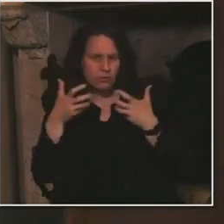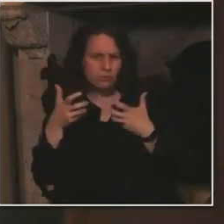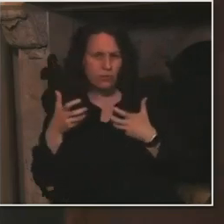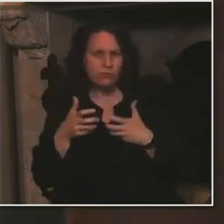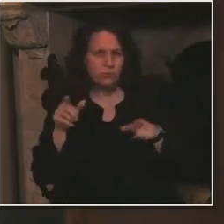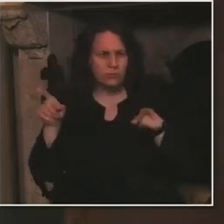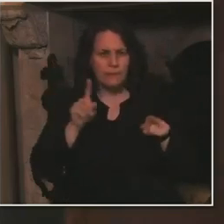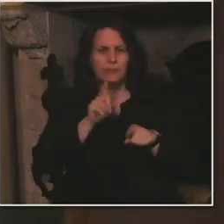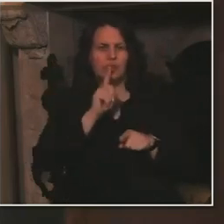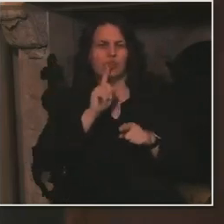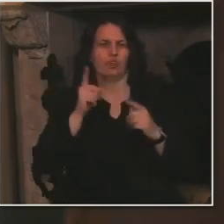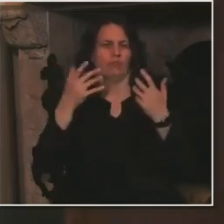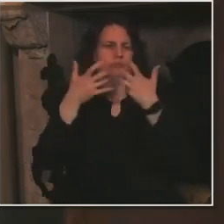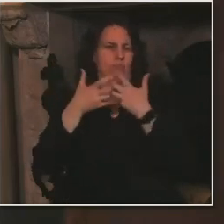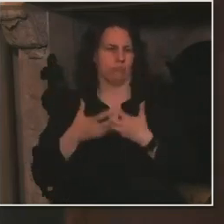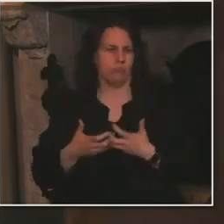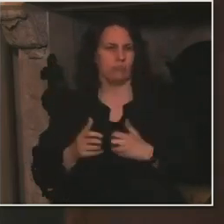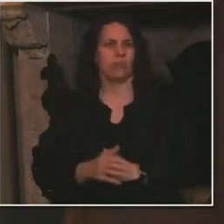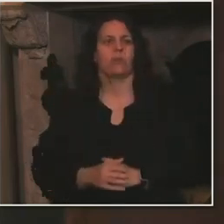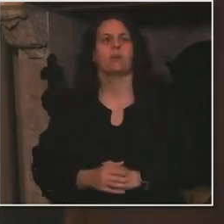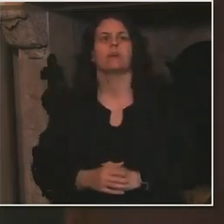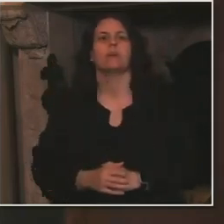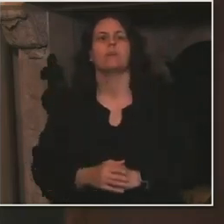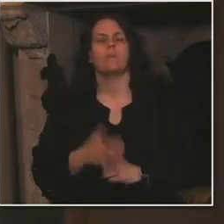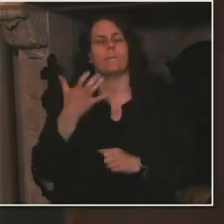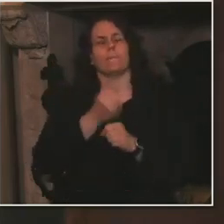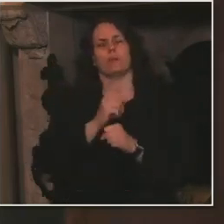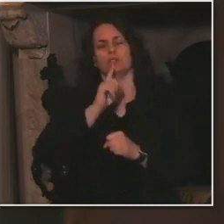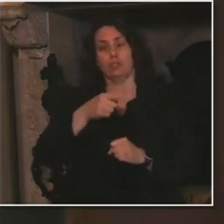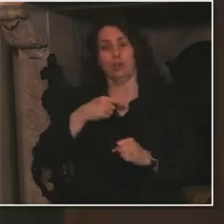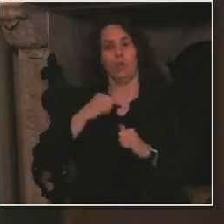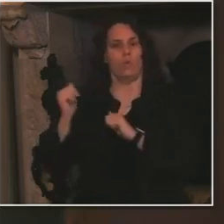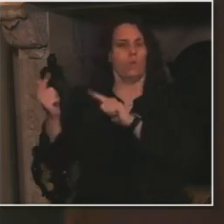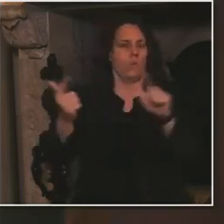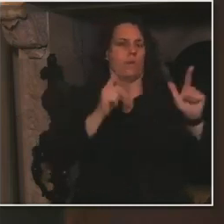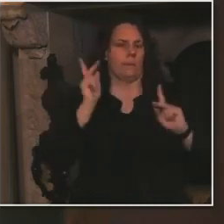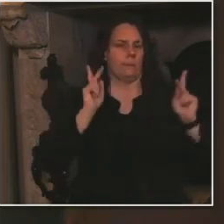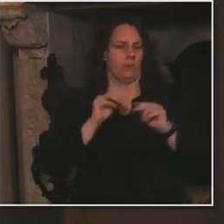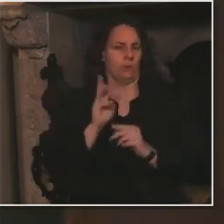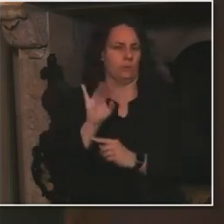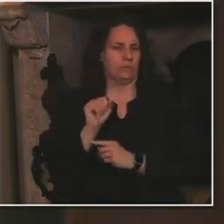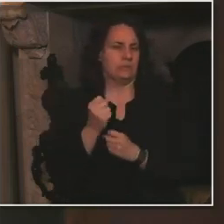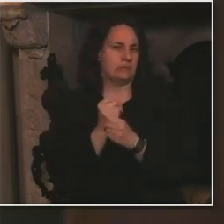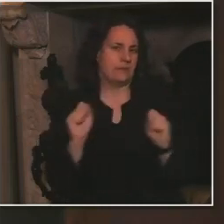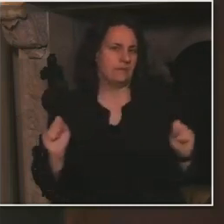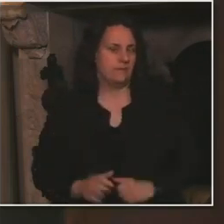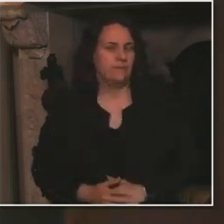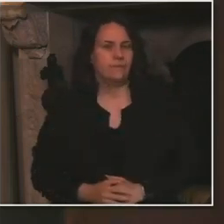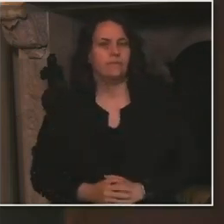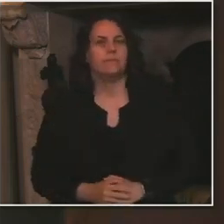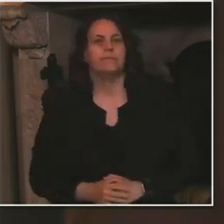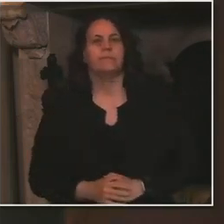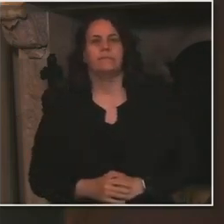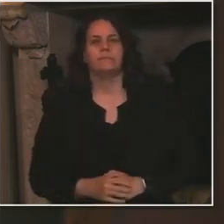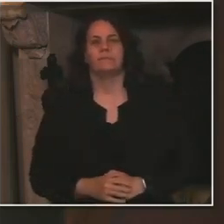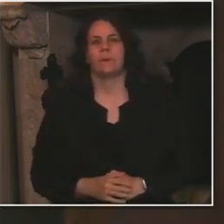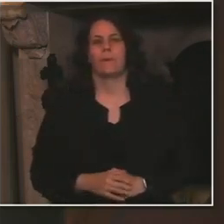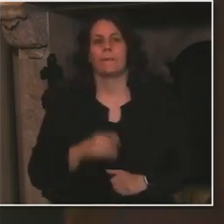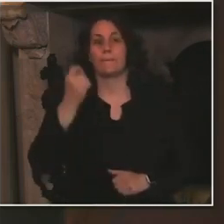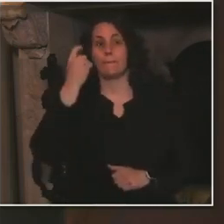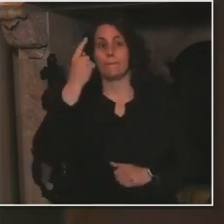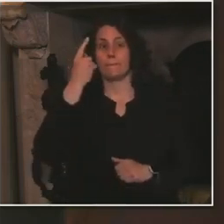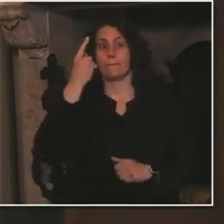already. The gating criteria require a downward trajectory in symptoms of both influenza and